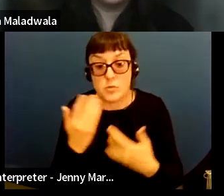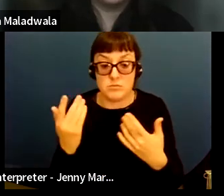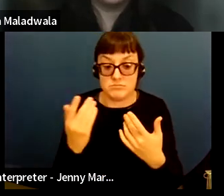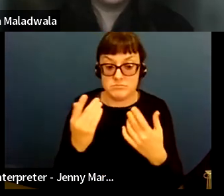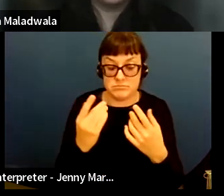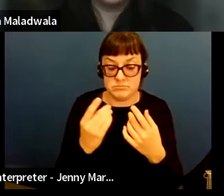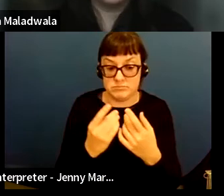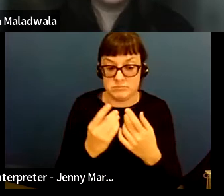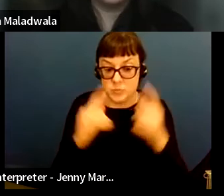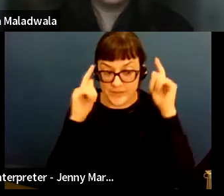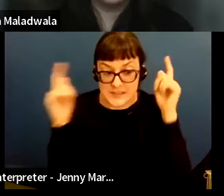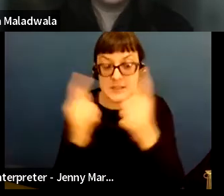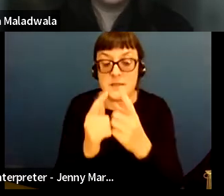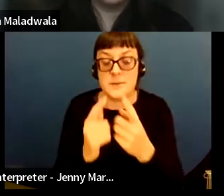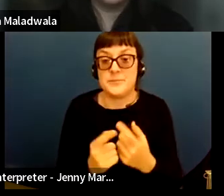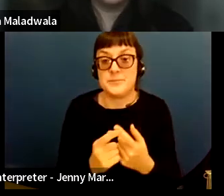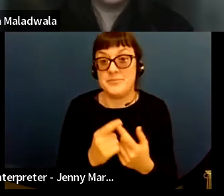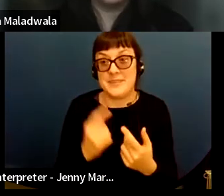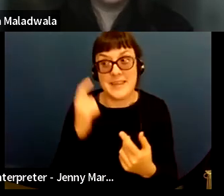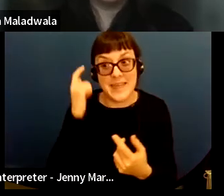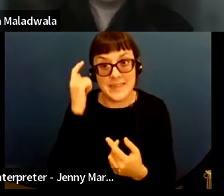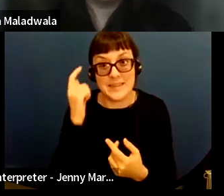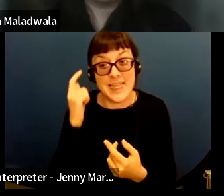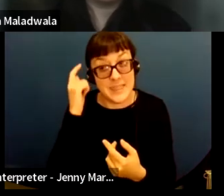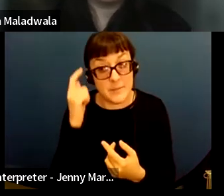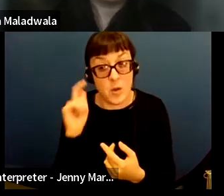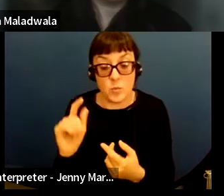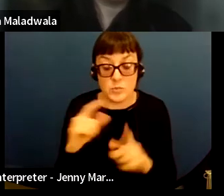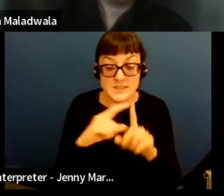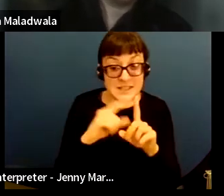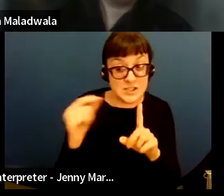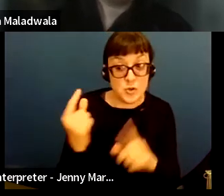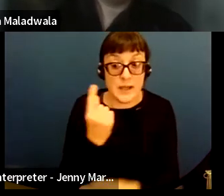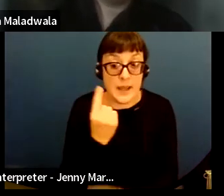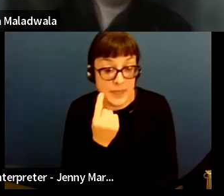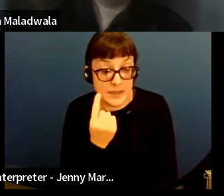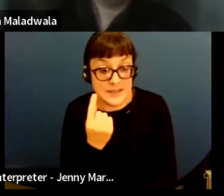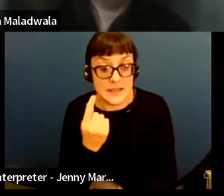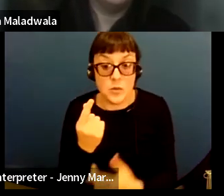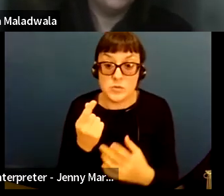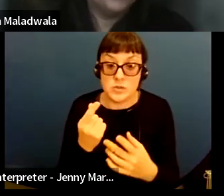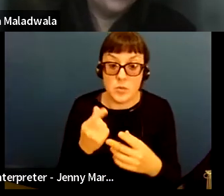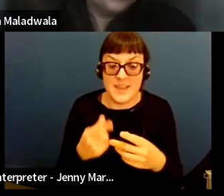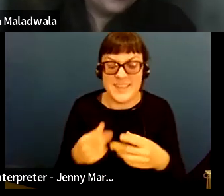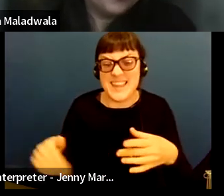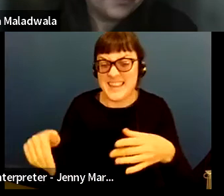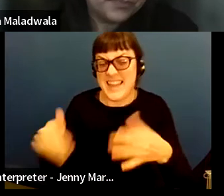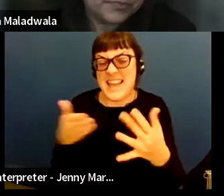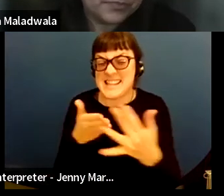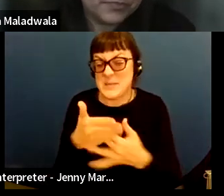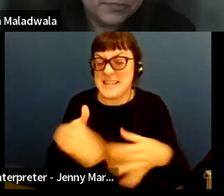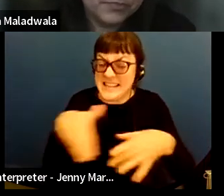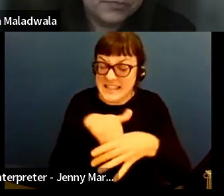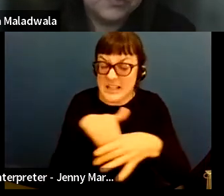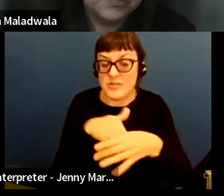that you think about digital capability, you know, and then accessibility as a part of that, universal design and